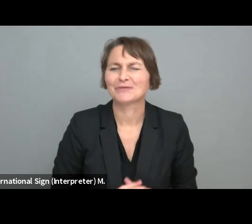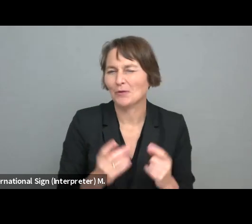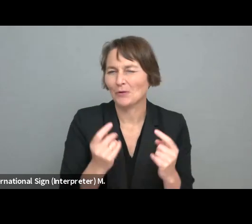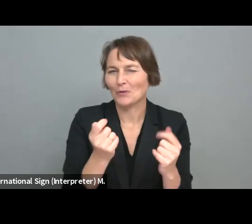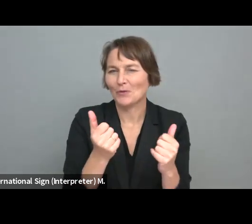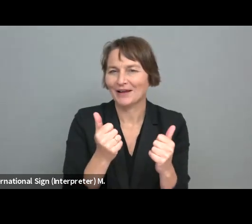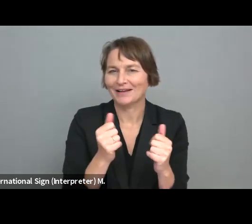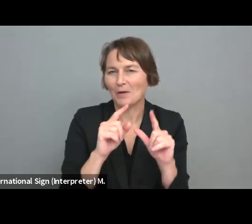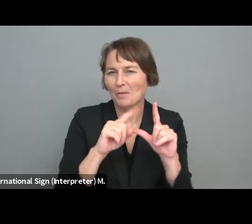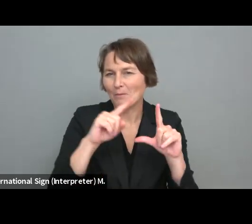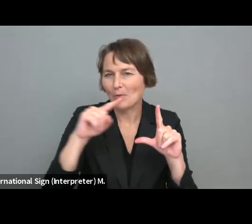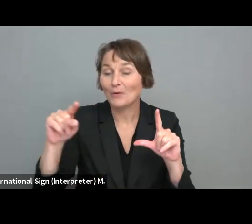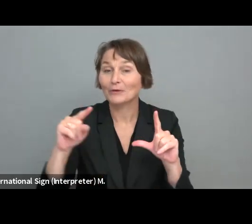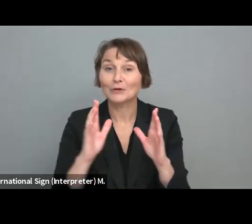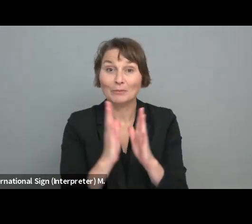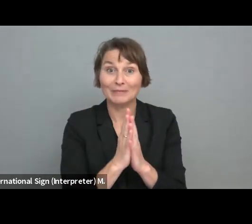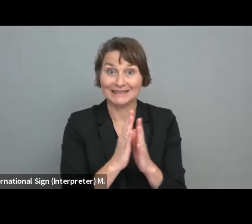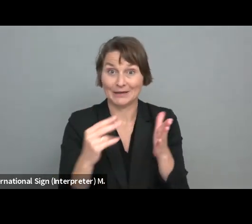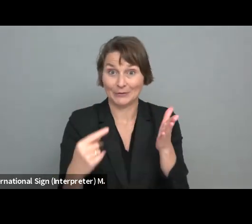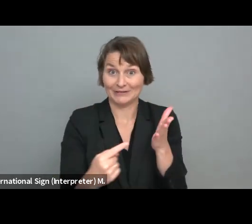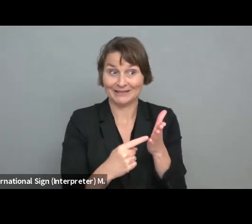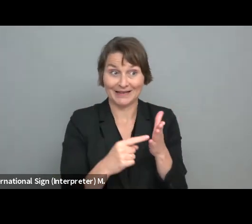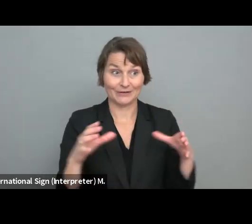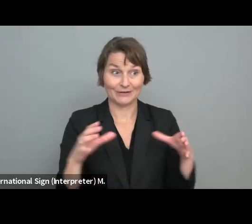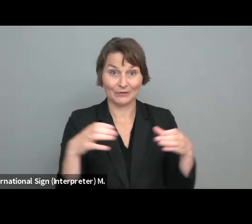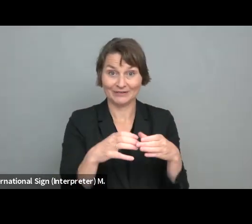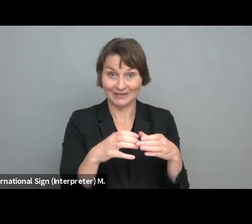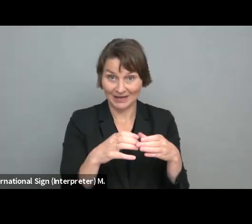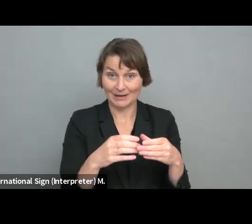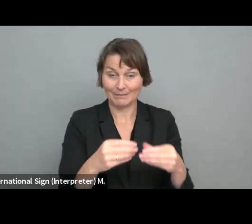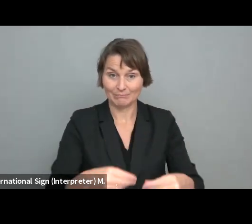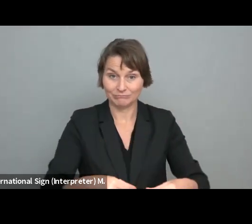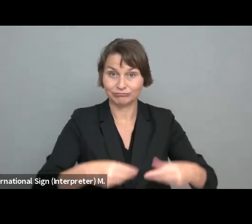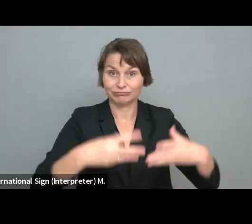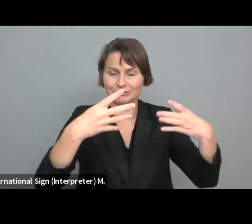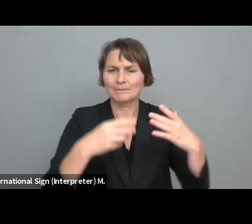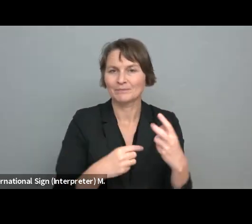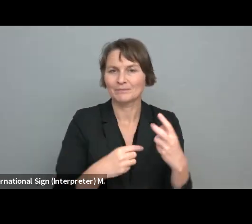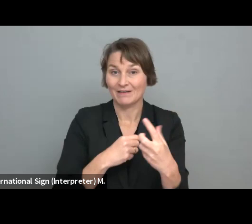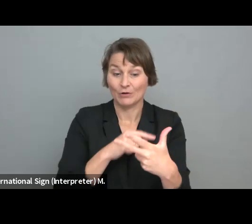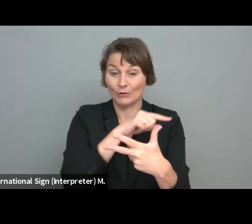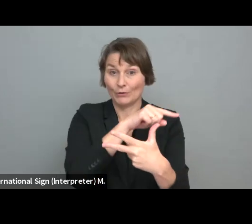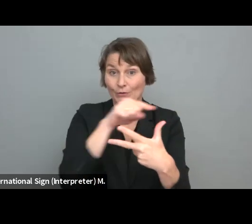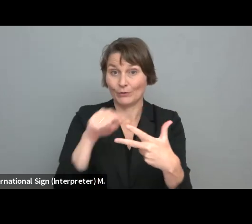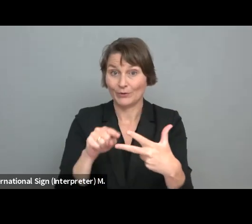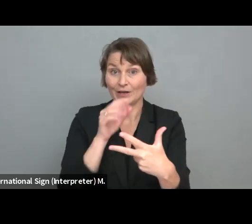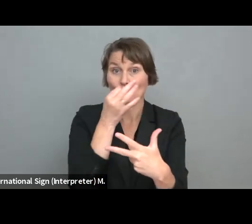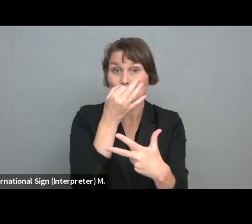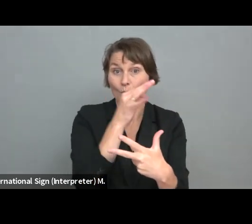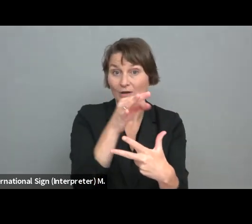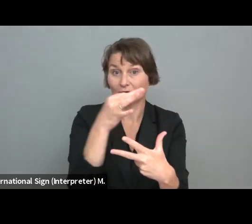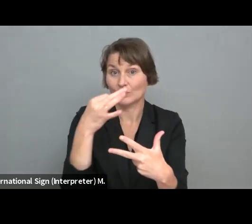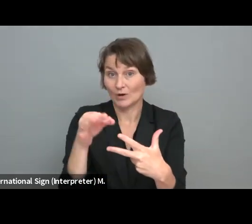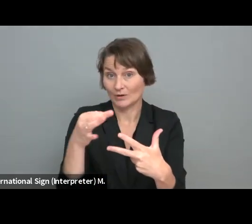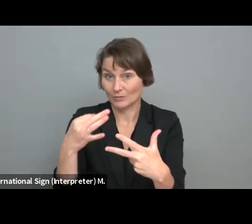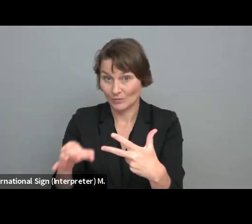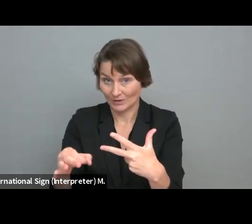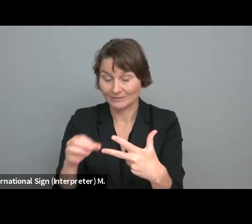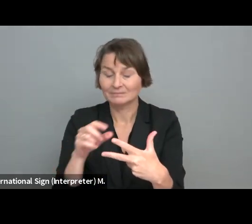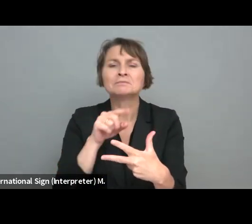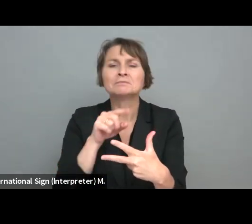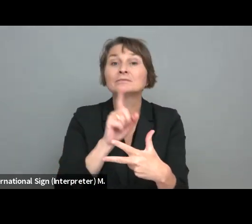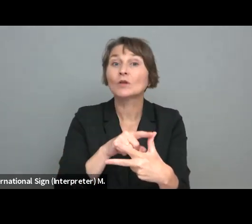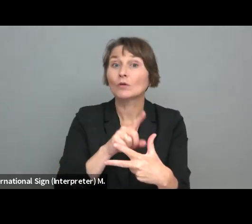the technical team to launch a poll for me. There are 3 questions that I'd like you to answer in this poll. And as we answer